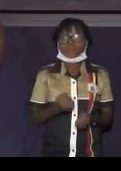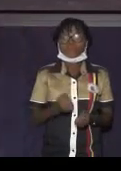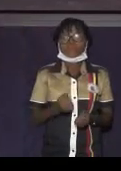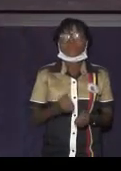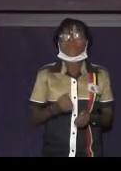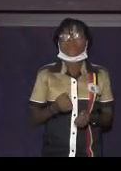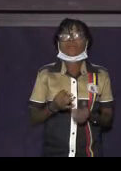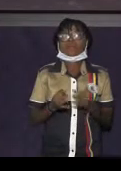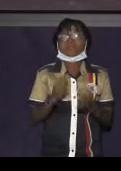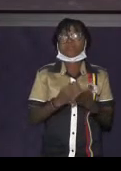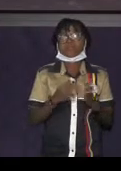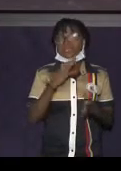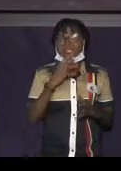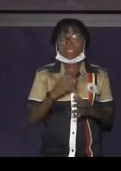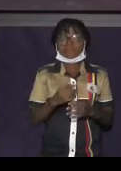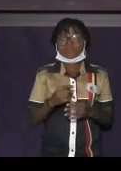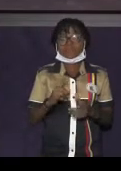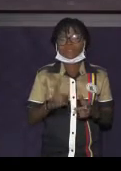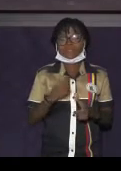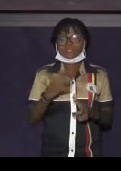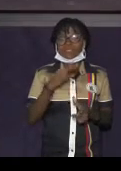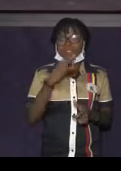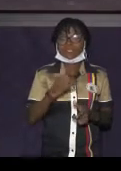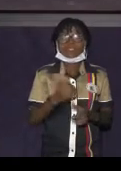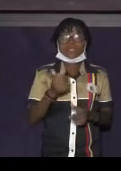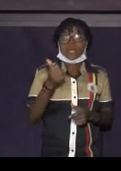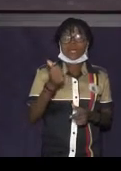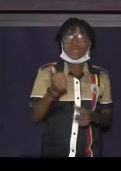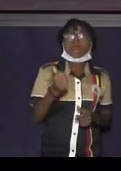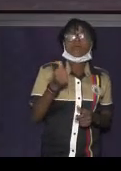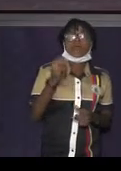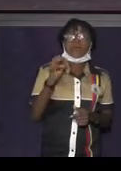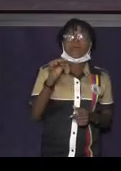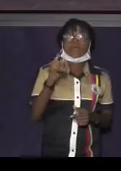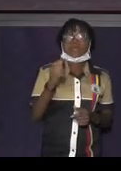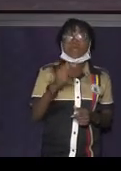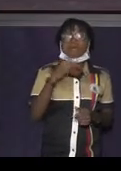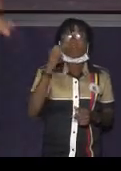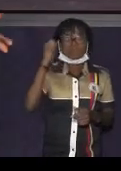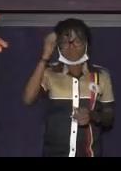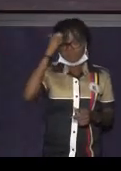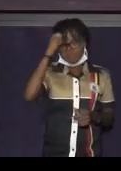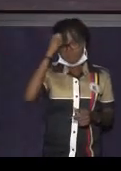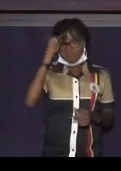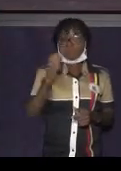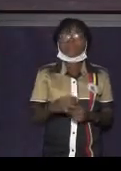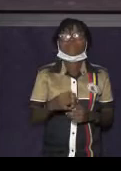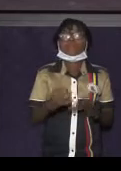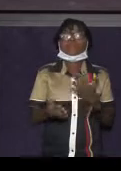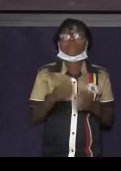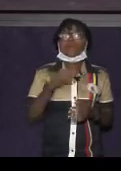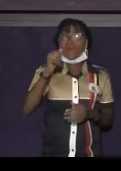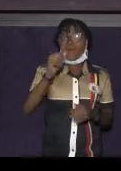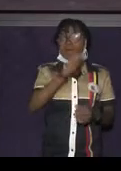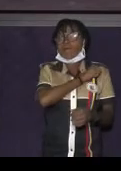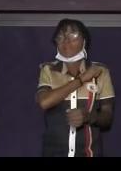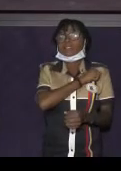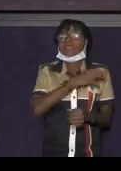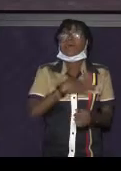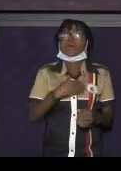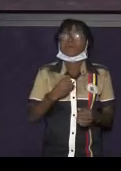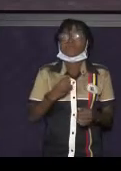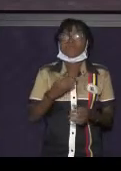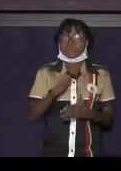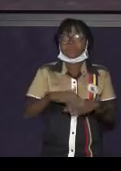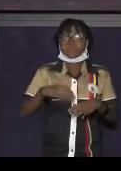says his first name is Hassan and the second name is Taiwo, so if we call Hassan, we're calling him. If we also